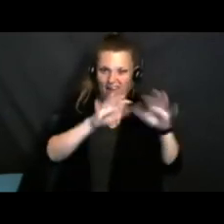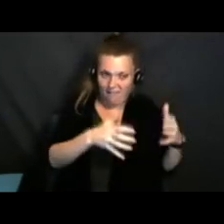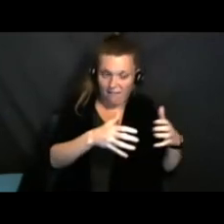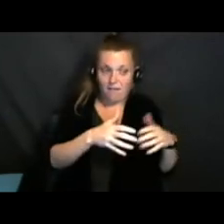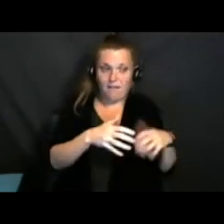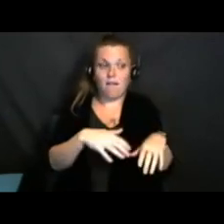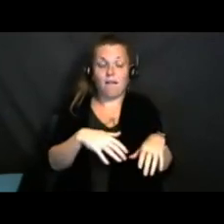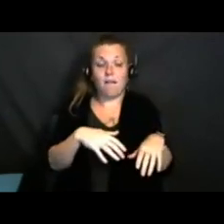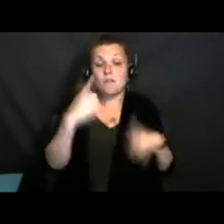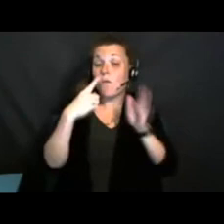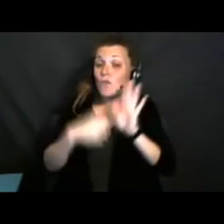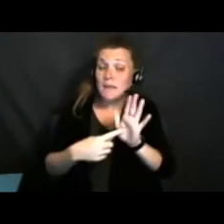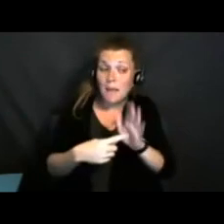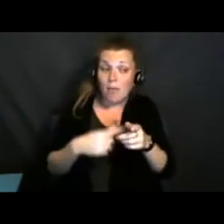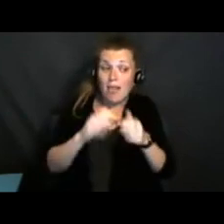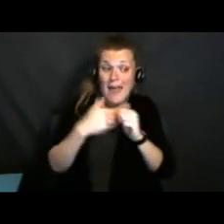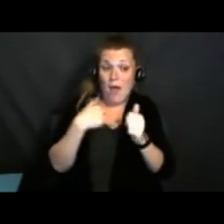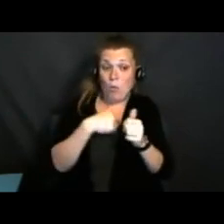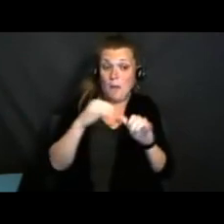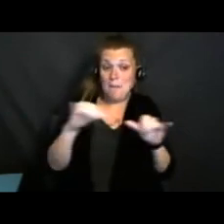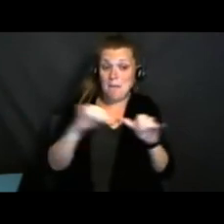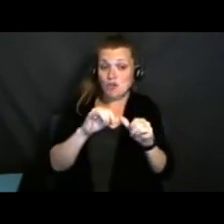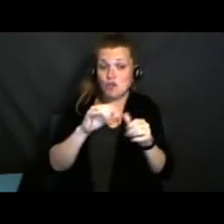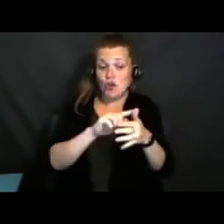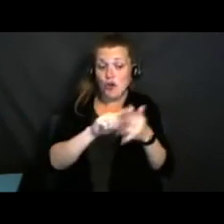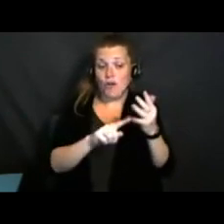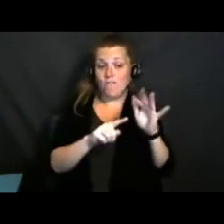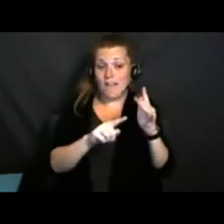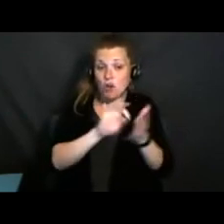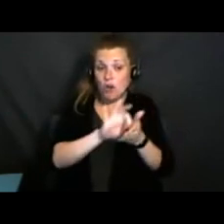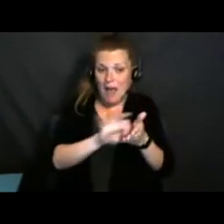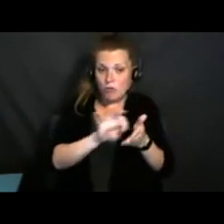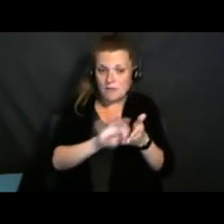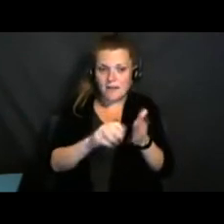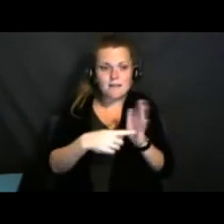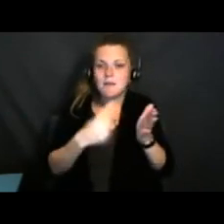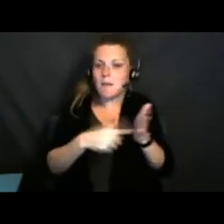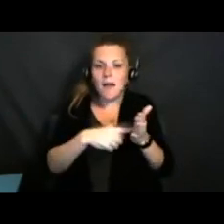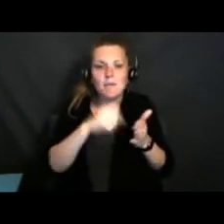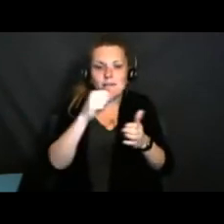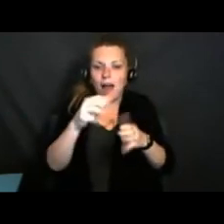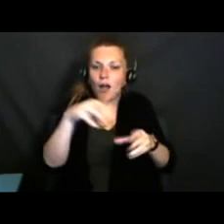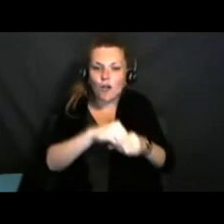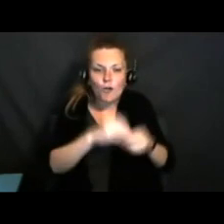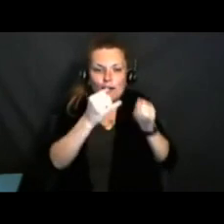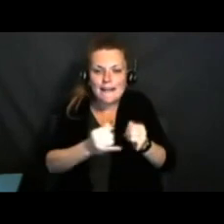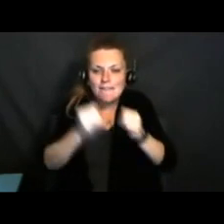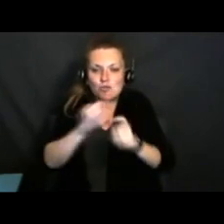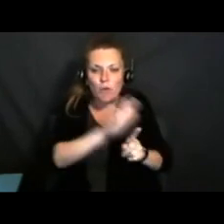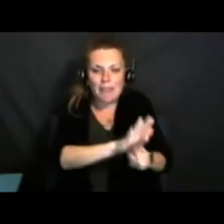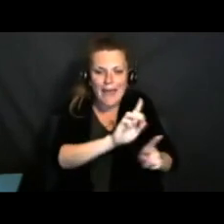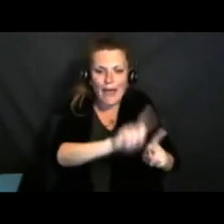measure finger counting maybe sometimes does not account for the individual differences. So when I observe my kids, they